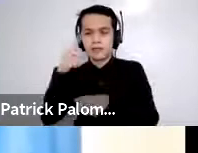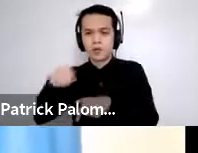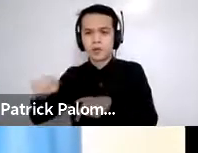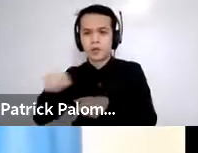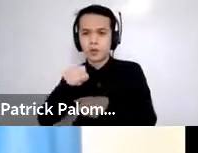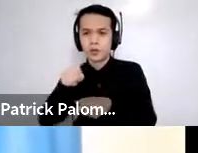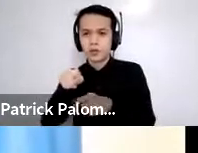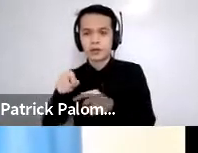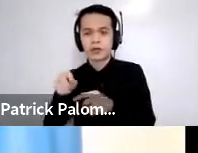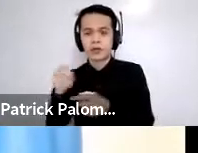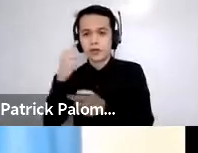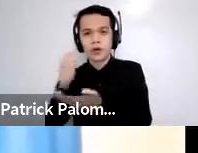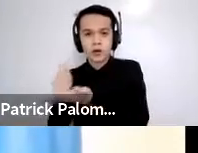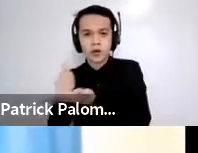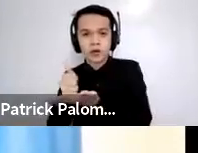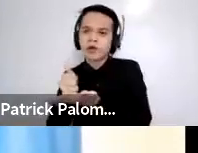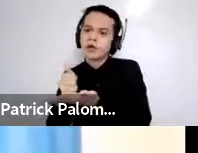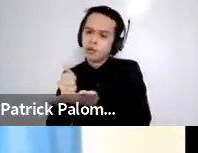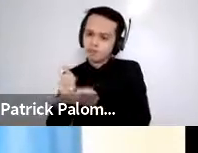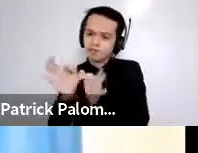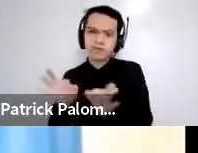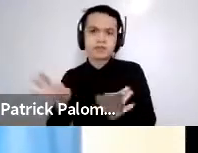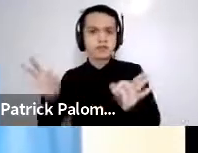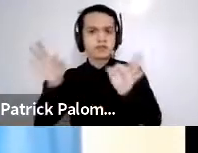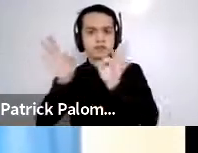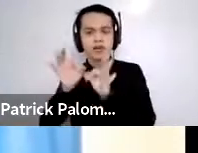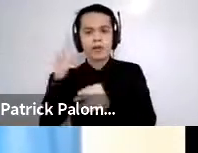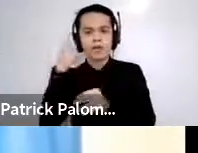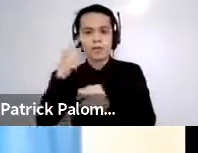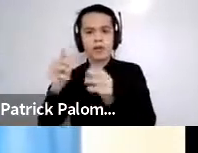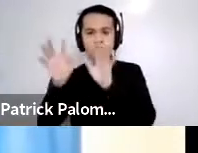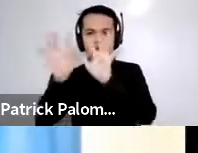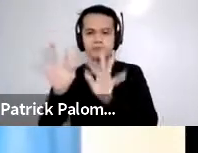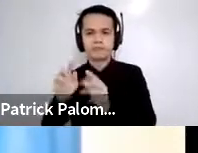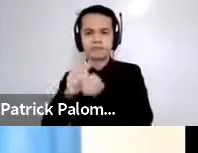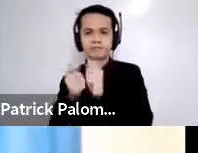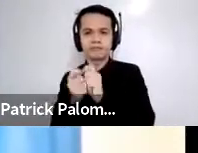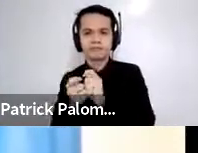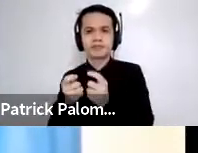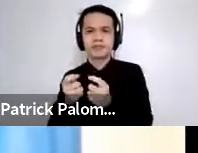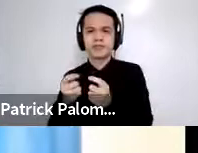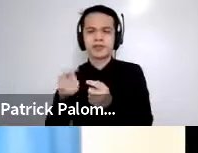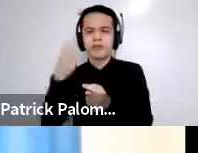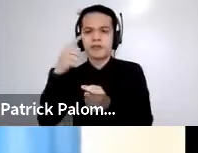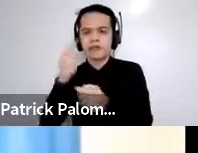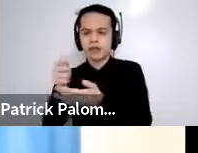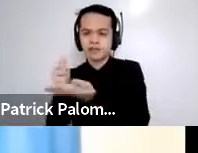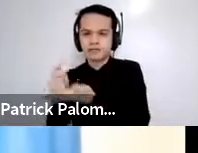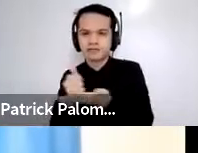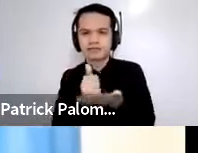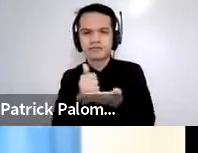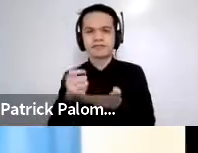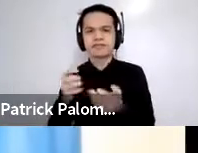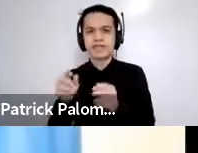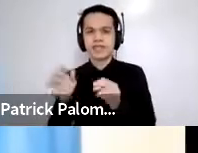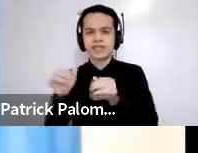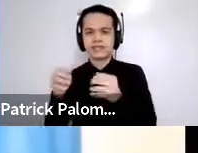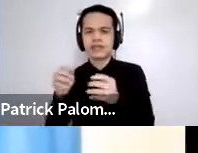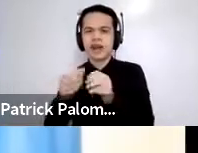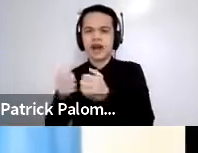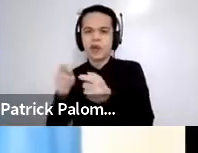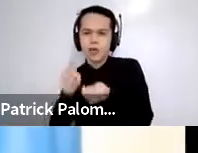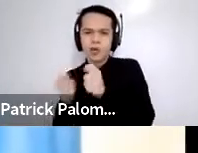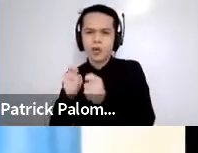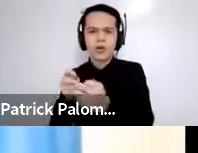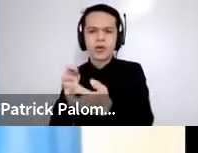crucial in climate change mitigations and adaptation, as well as considering how extreme weather events threaten children's